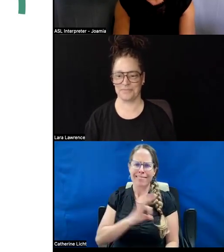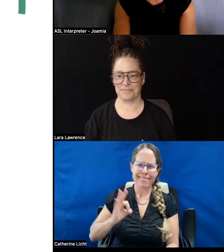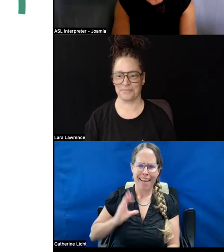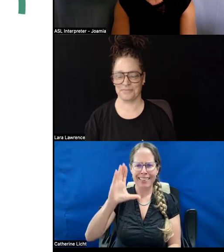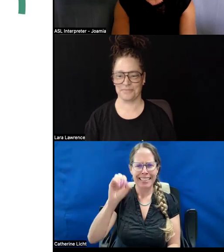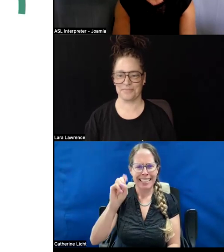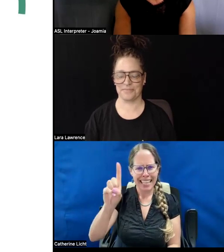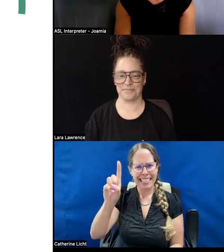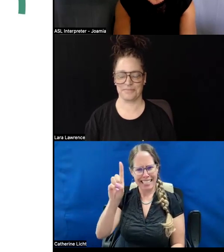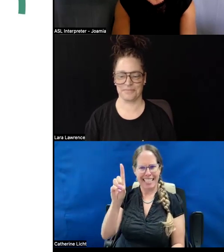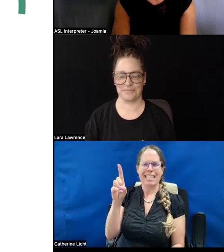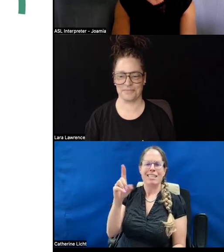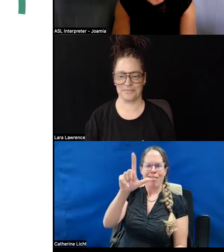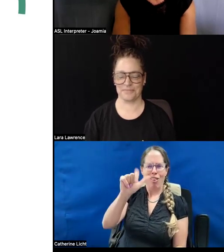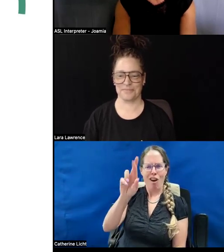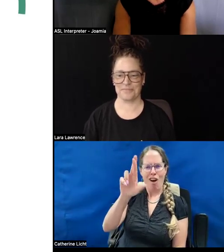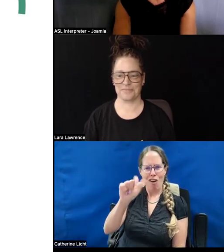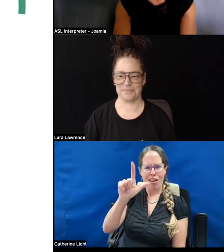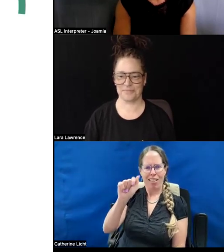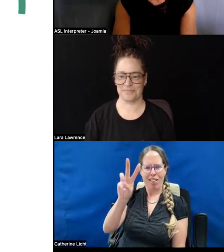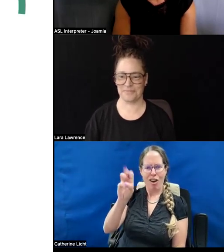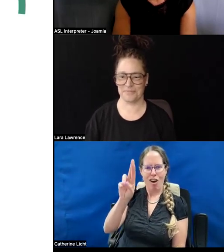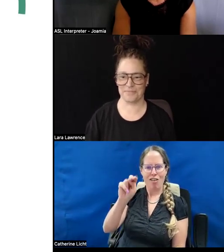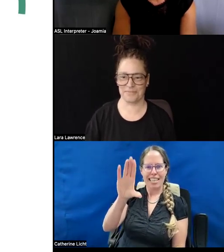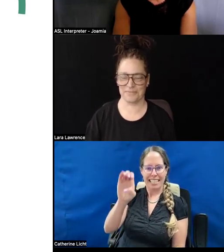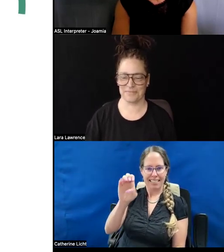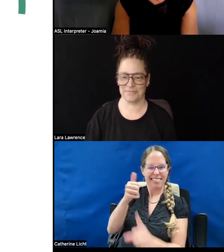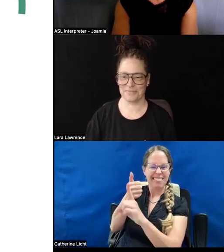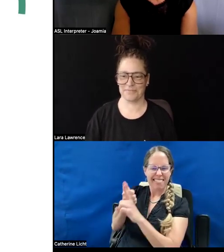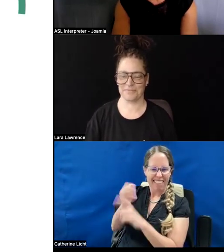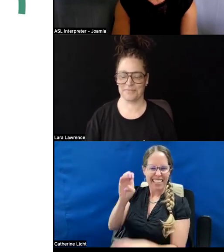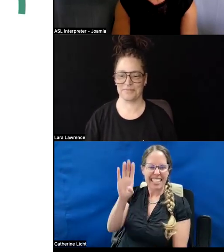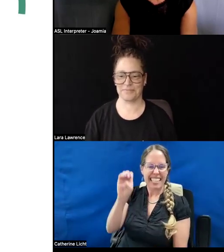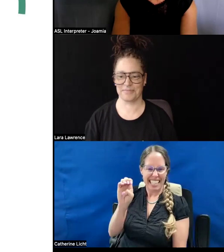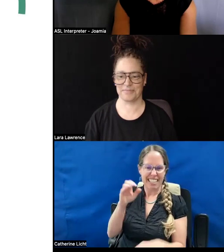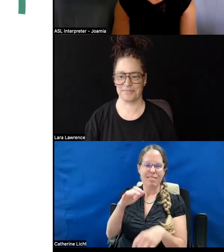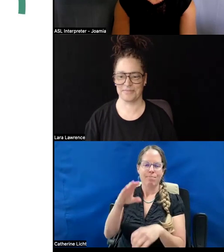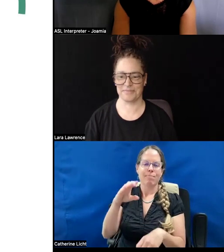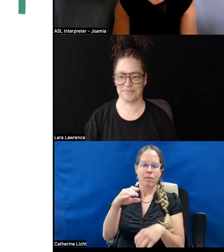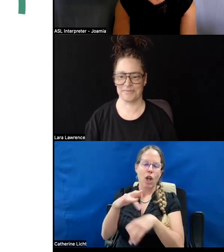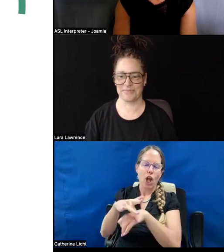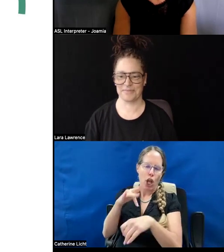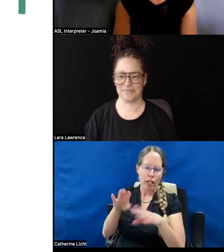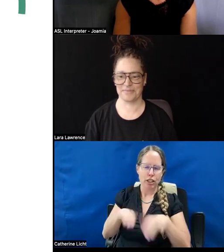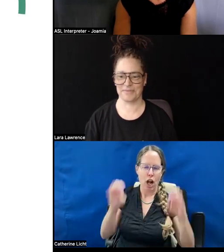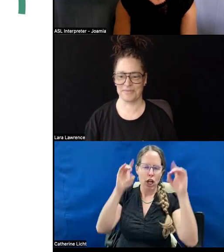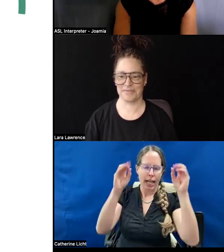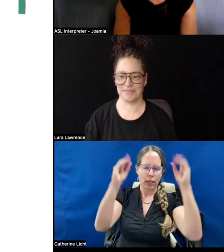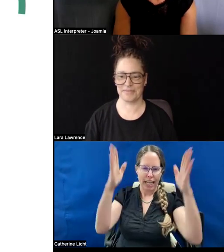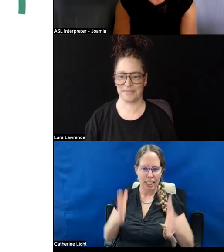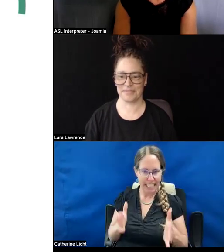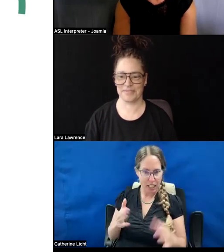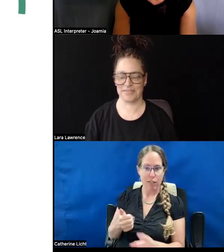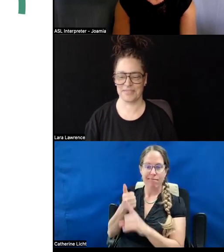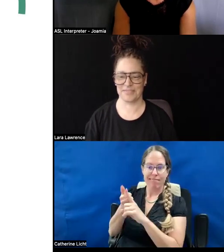I am honored to introduce our staff in CSD, Laura Lawrence. She is an ECE,